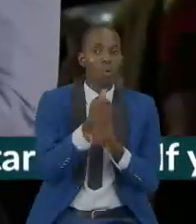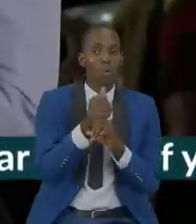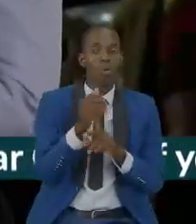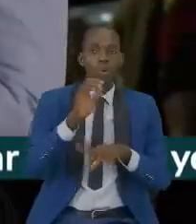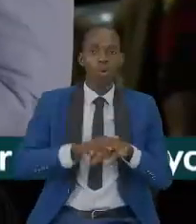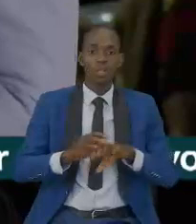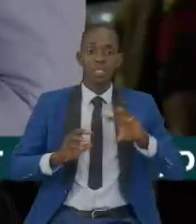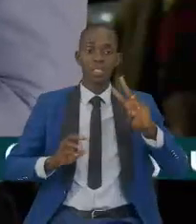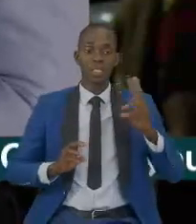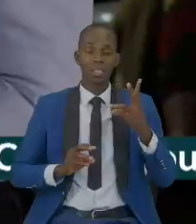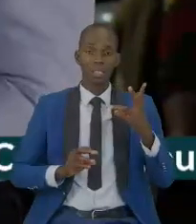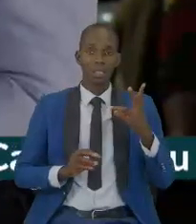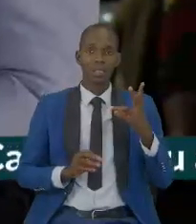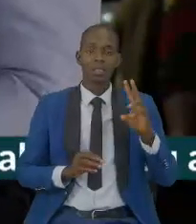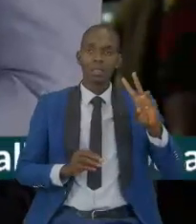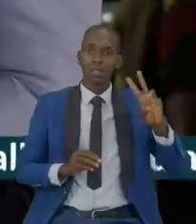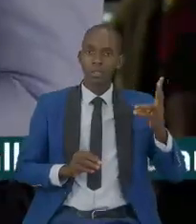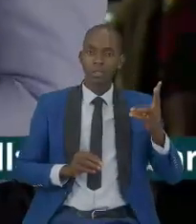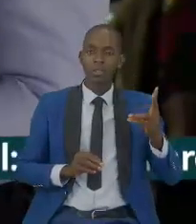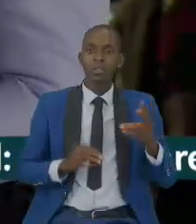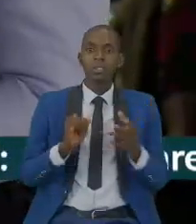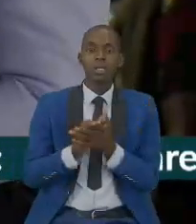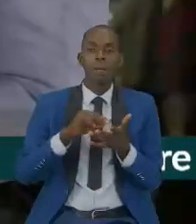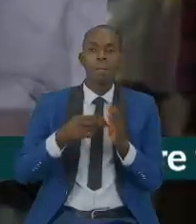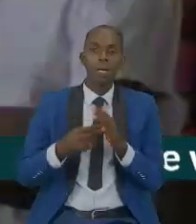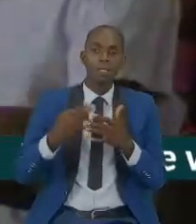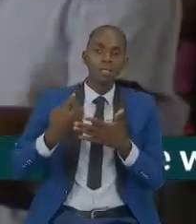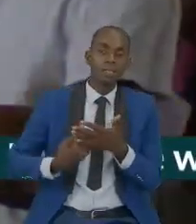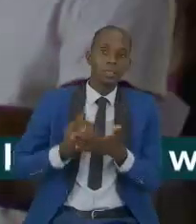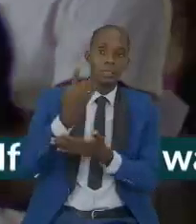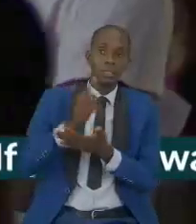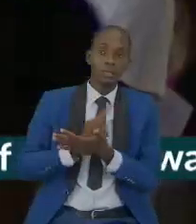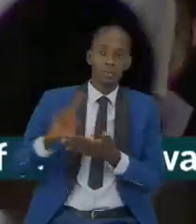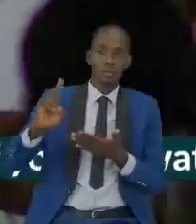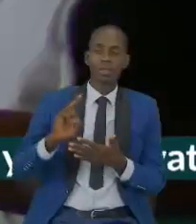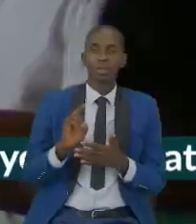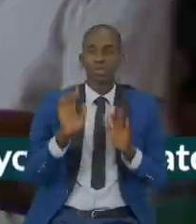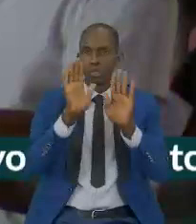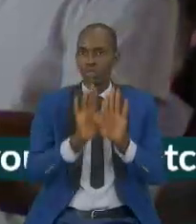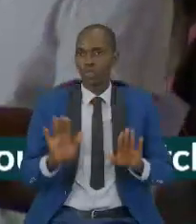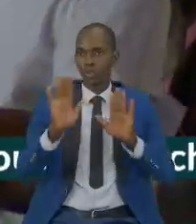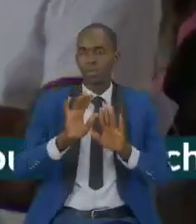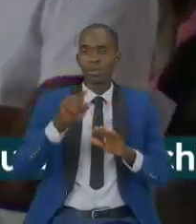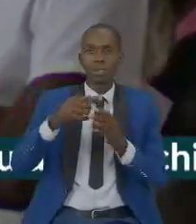Sunday for this banquet, especially meant for you.